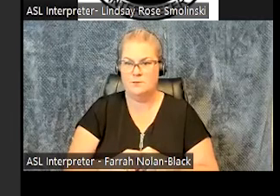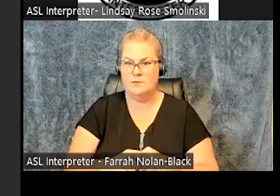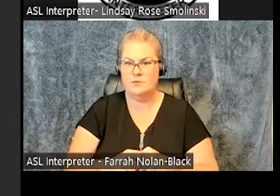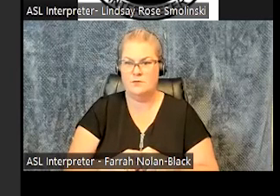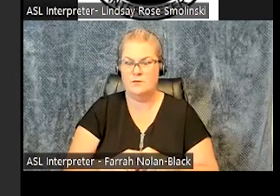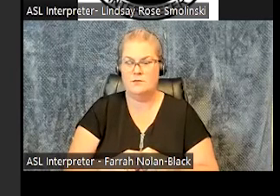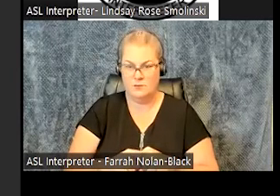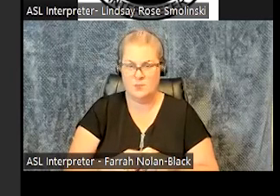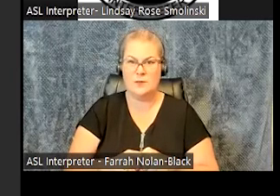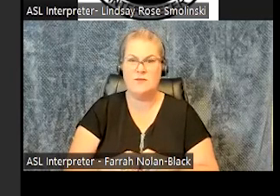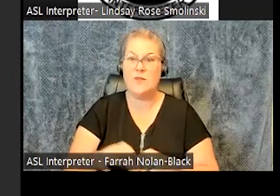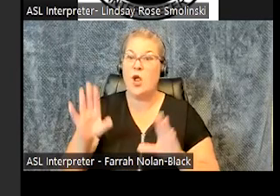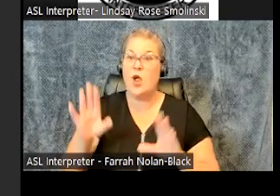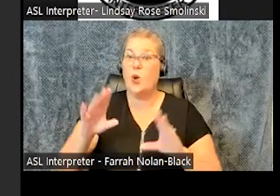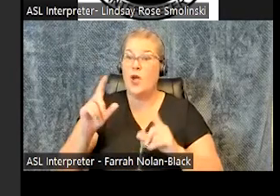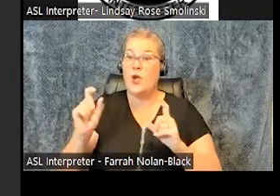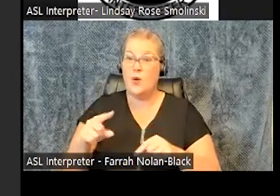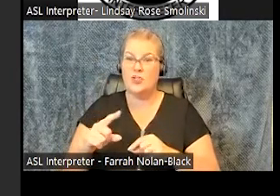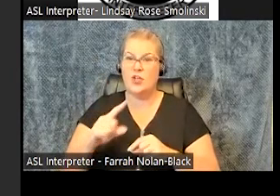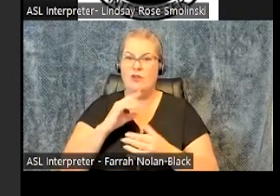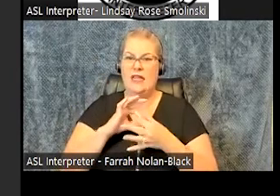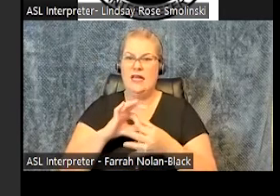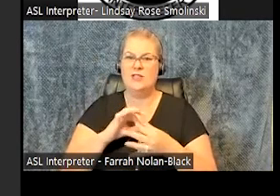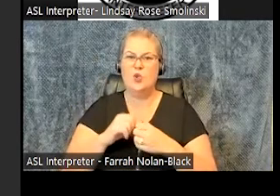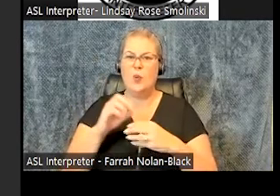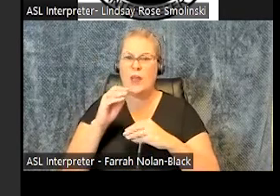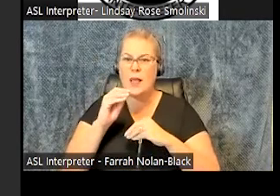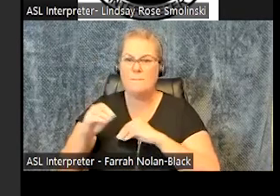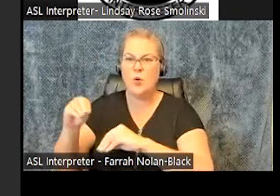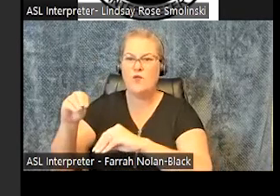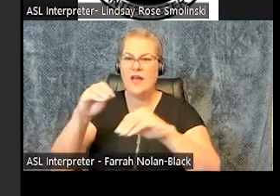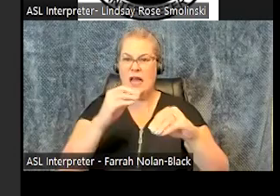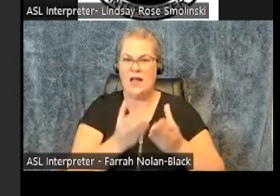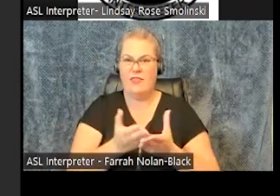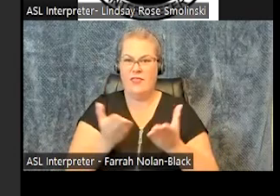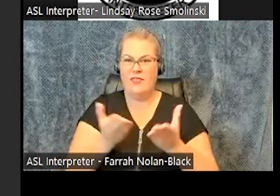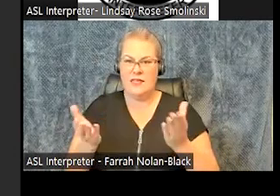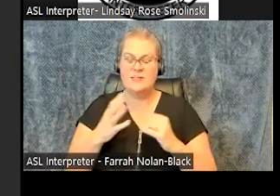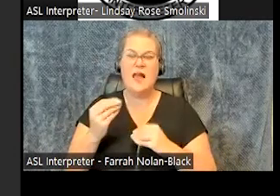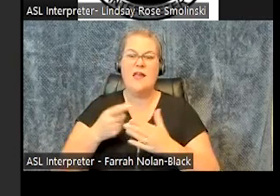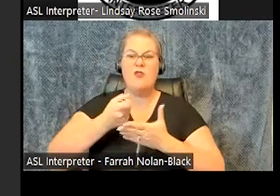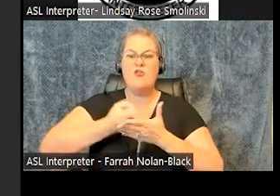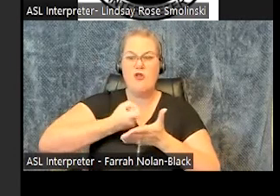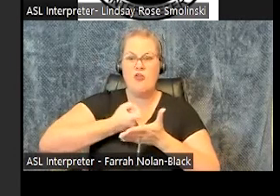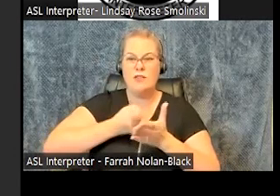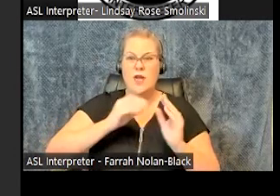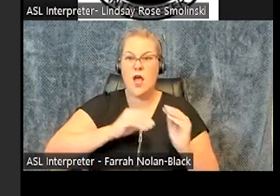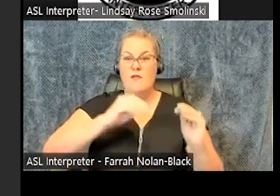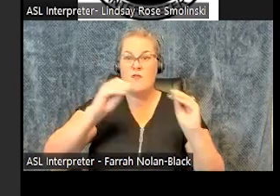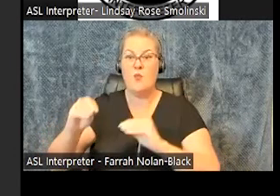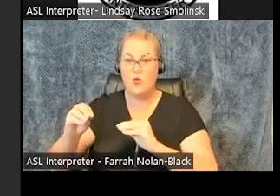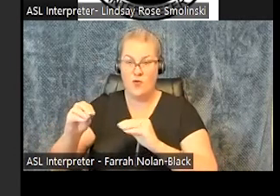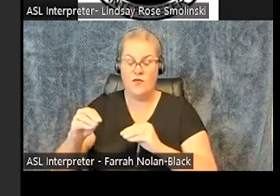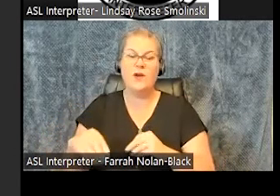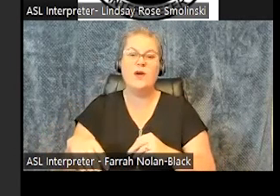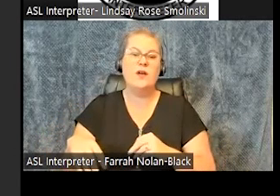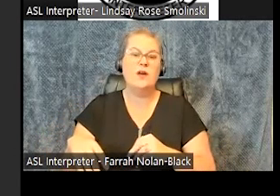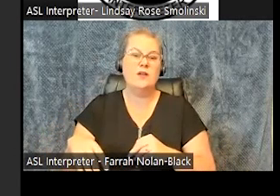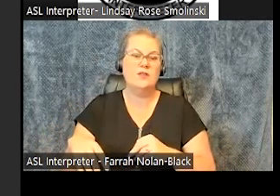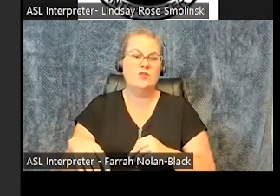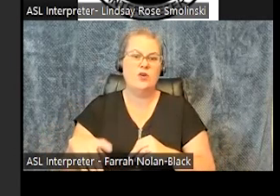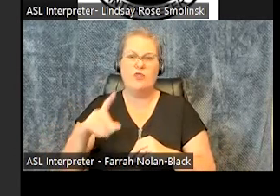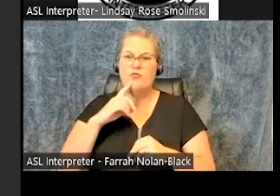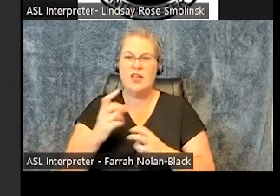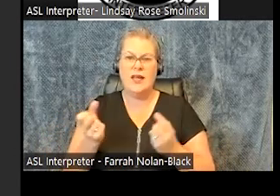Yeah, great question. It really just has to do with moving stuff around and just the cost of moving things. There's like infinite amounts of raw